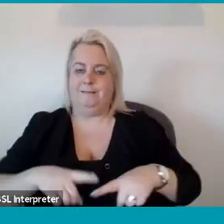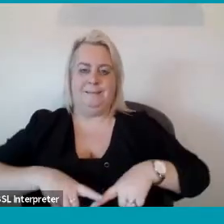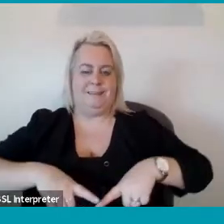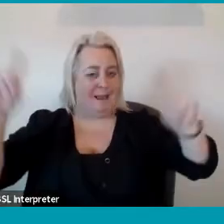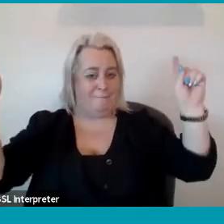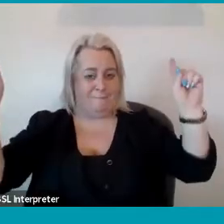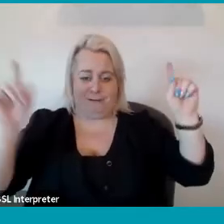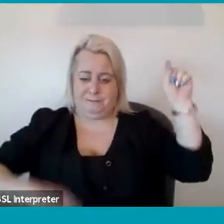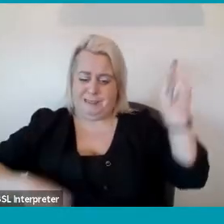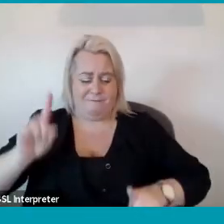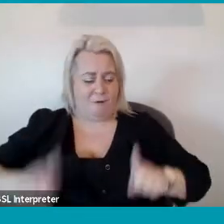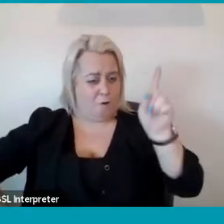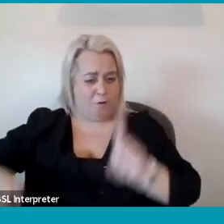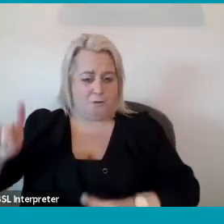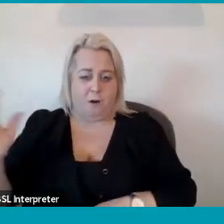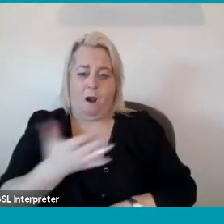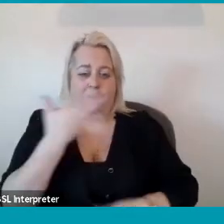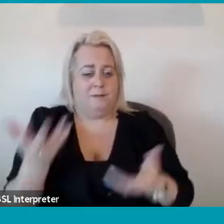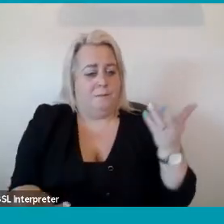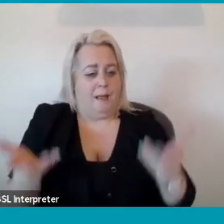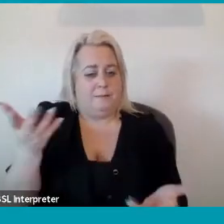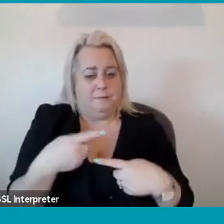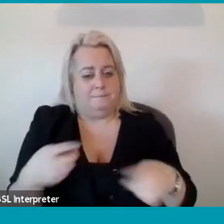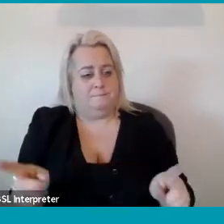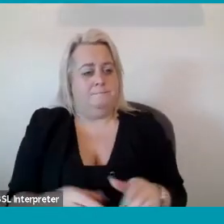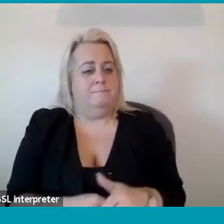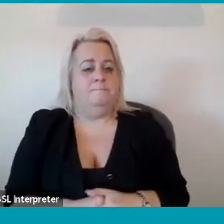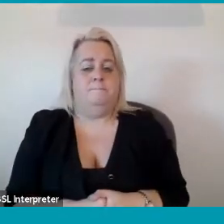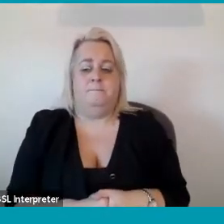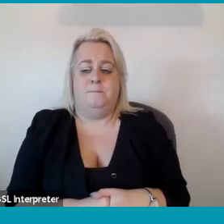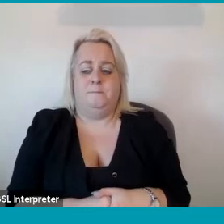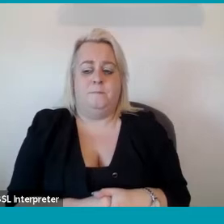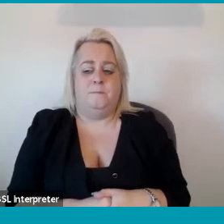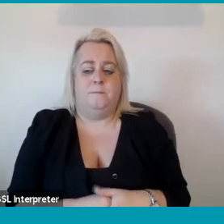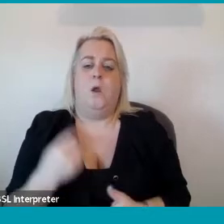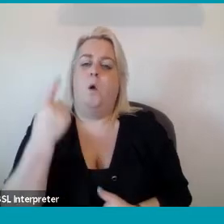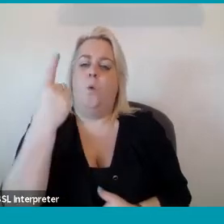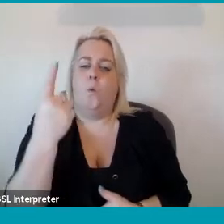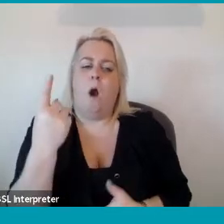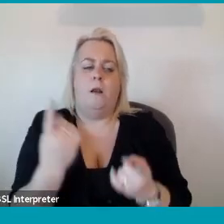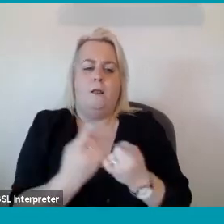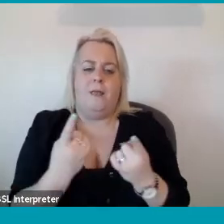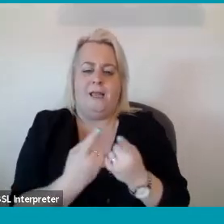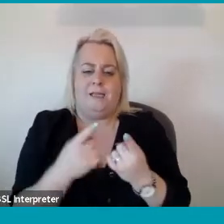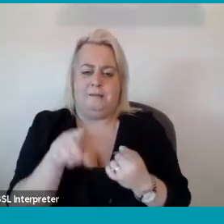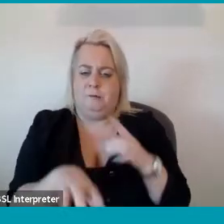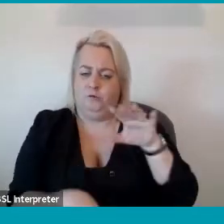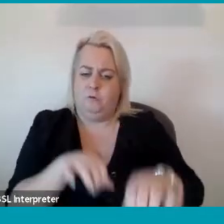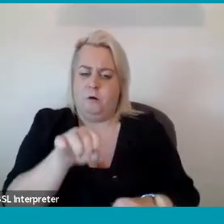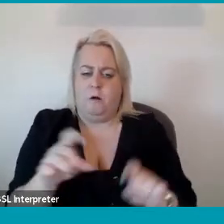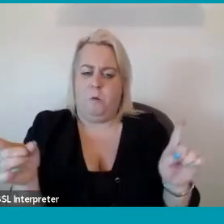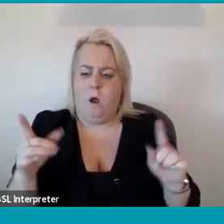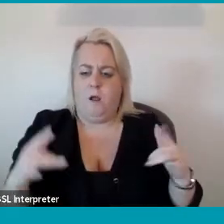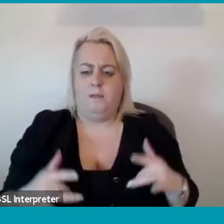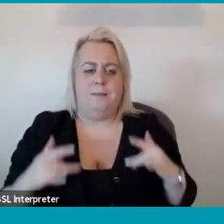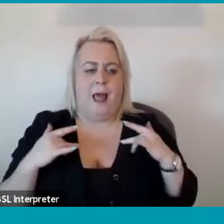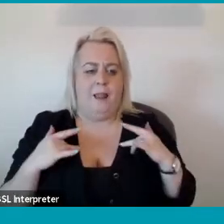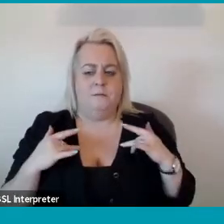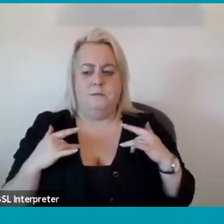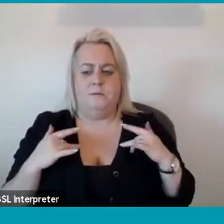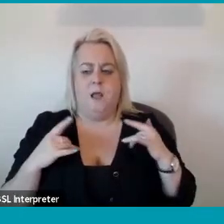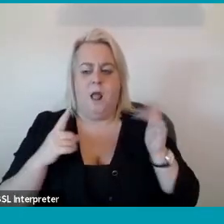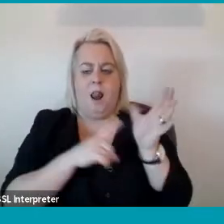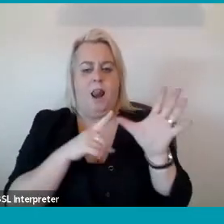we know employers are struggling with at the moment is talent. There are incredible labour shortages,